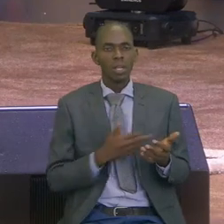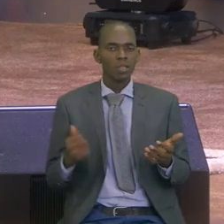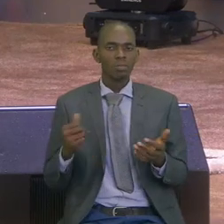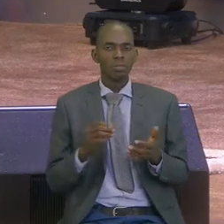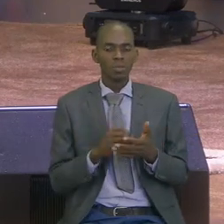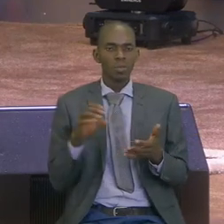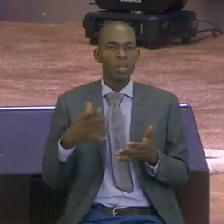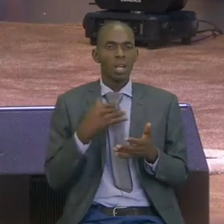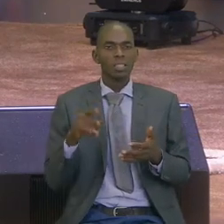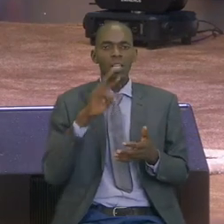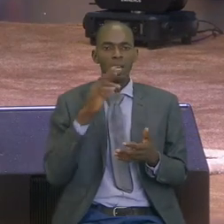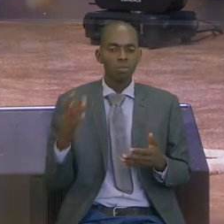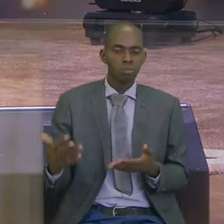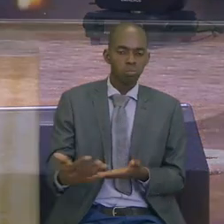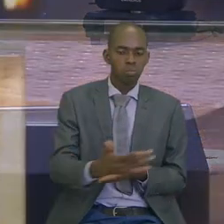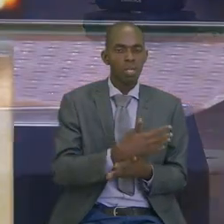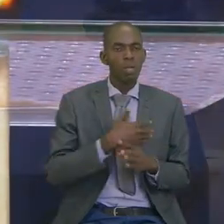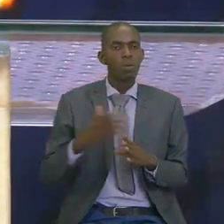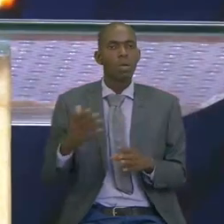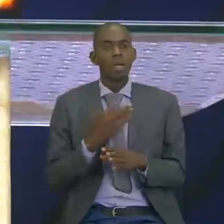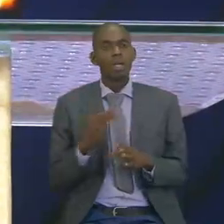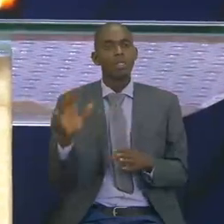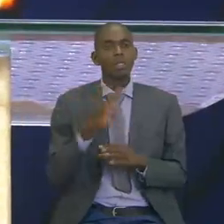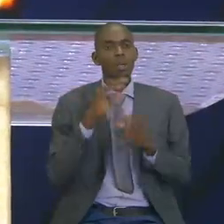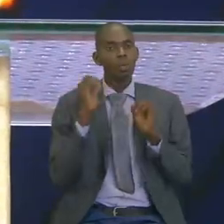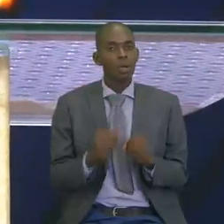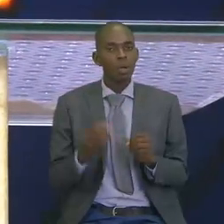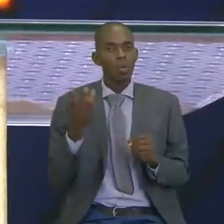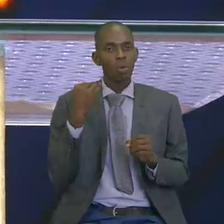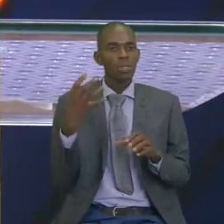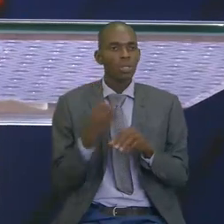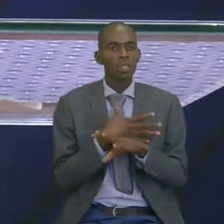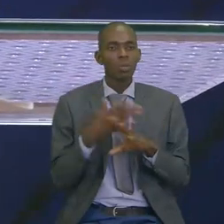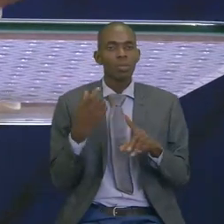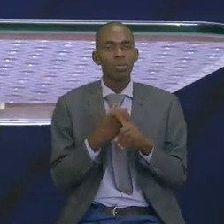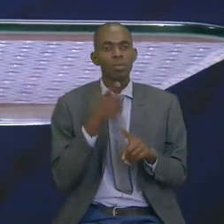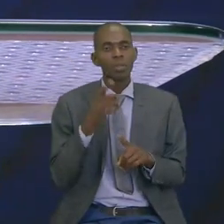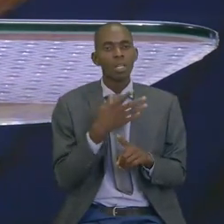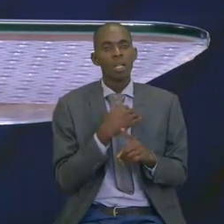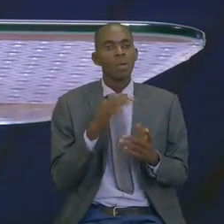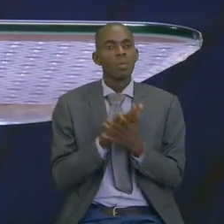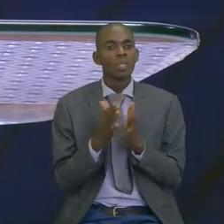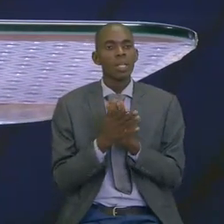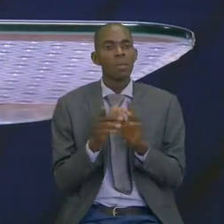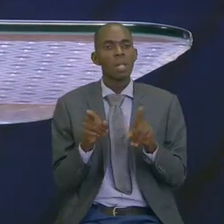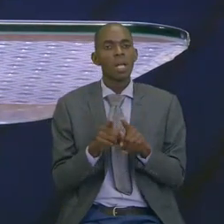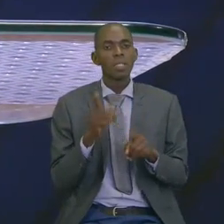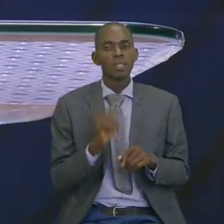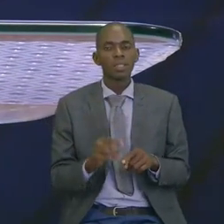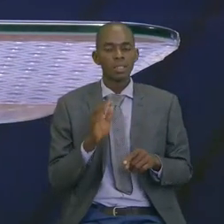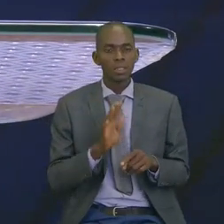were swept away, and their power was taken away from them. It became like the chaff of the